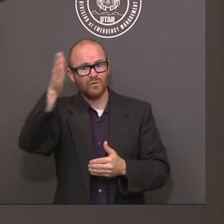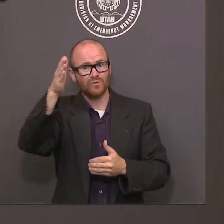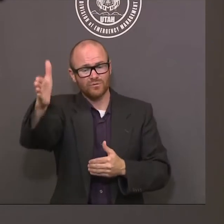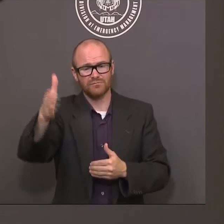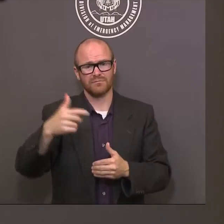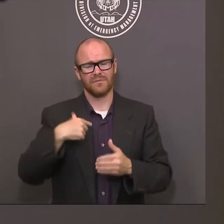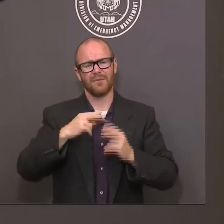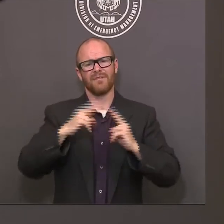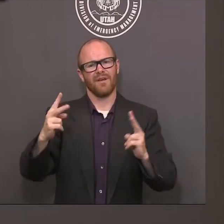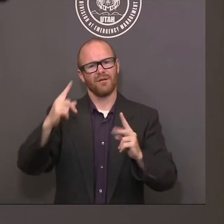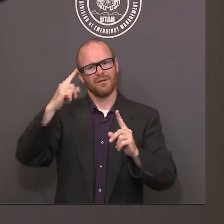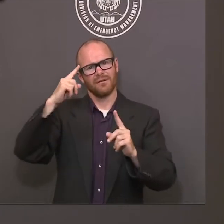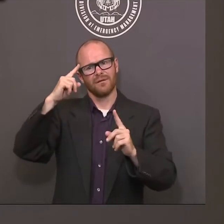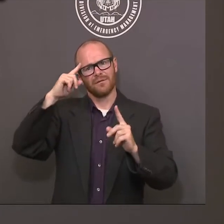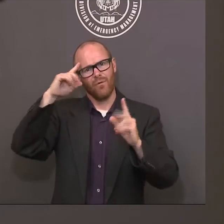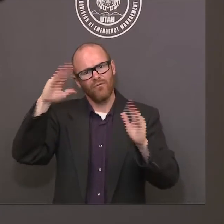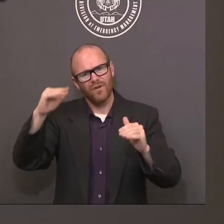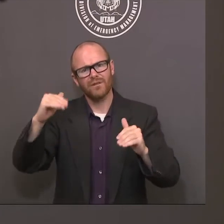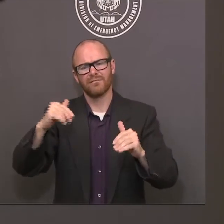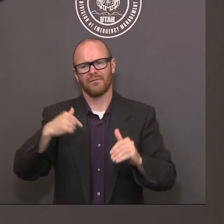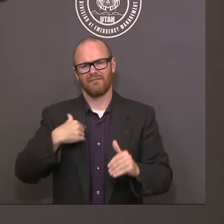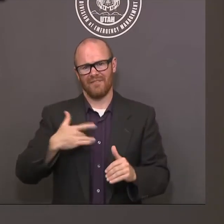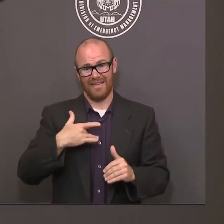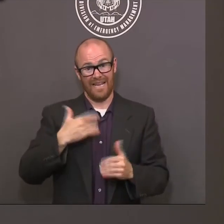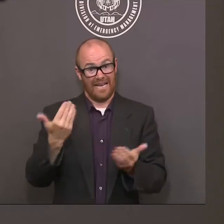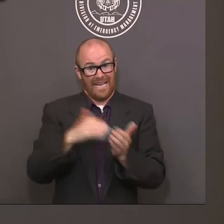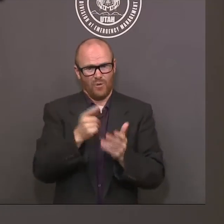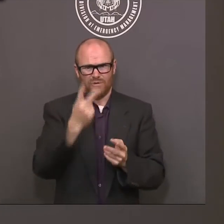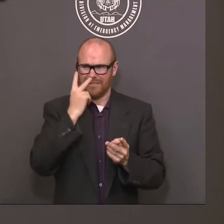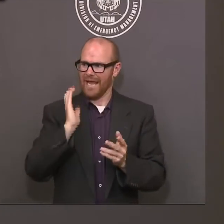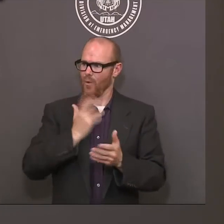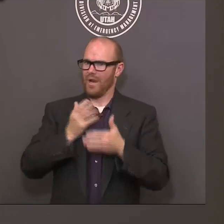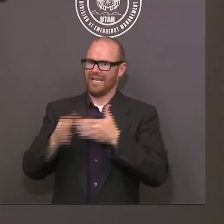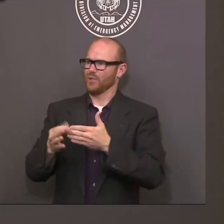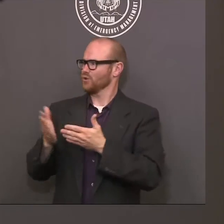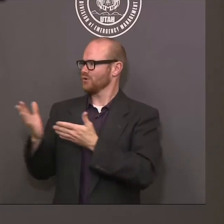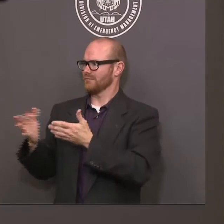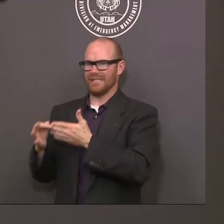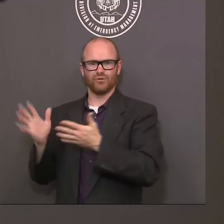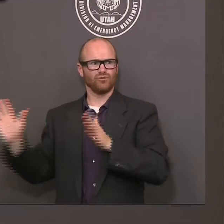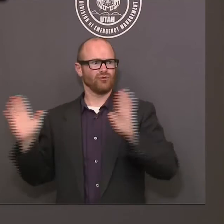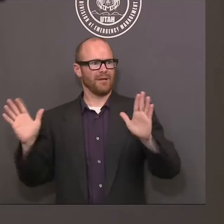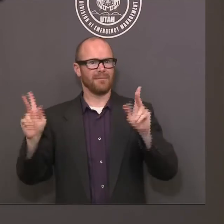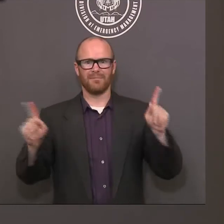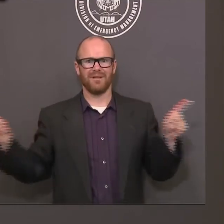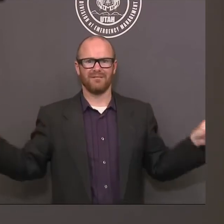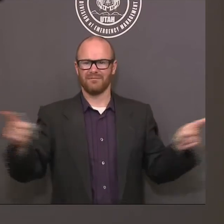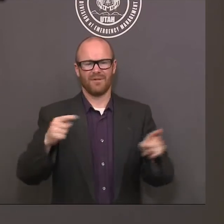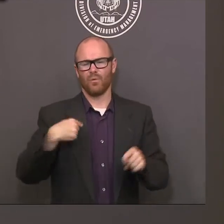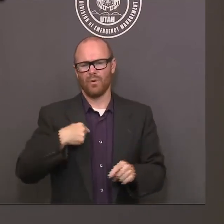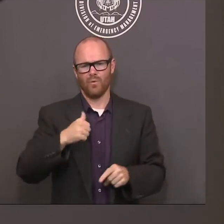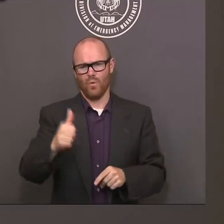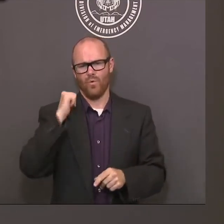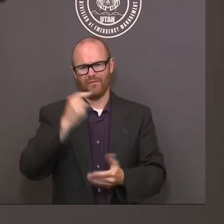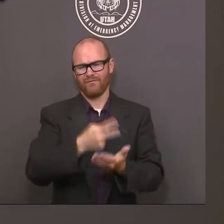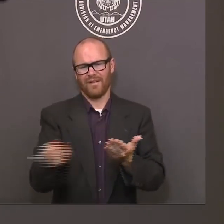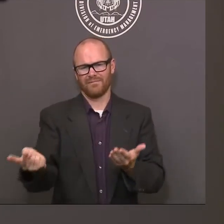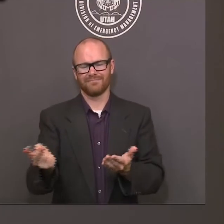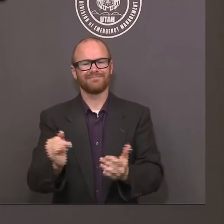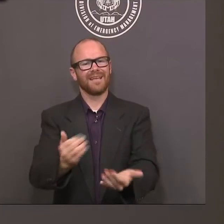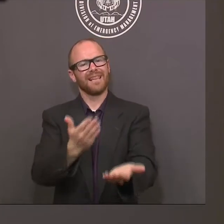optimistic. Again, with the spirit of collaboration, the leadership we see out there, we cannot fail. Thank you very much.